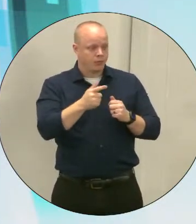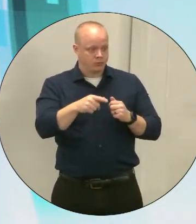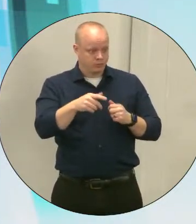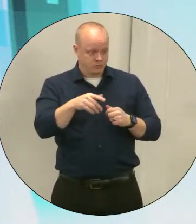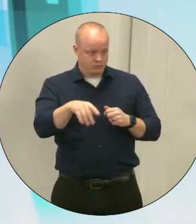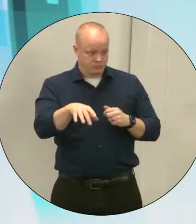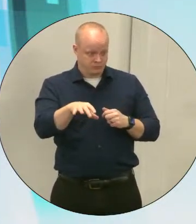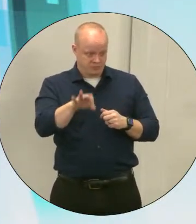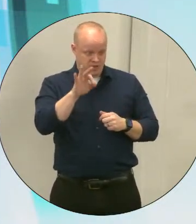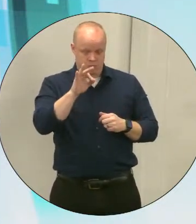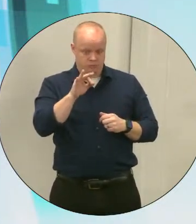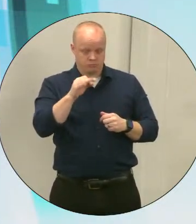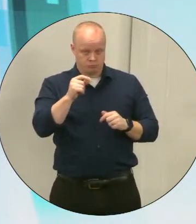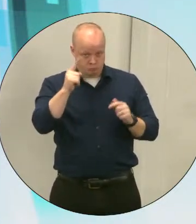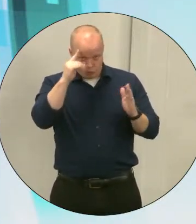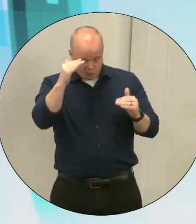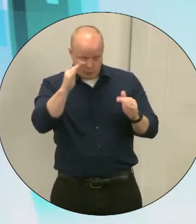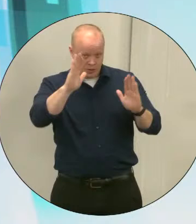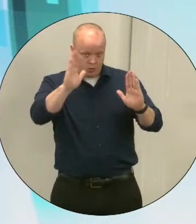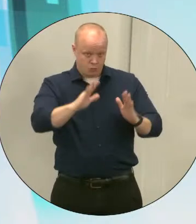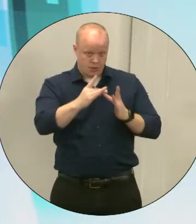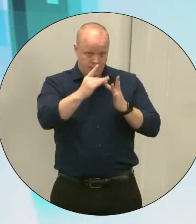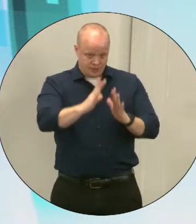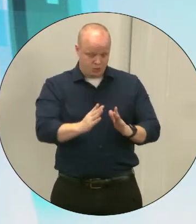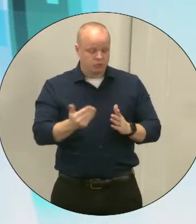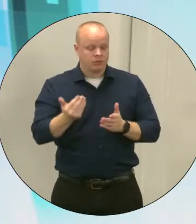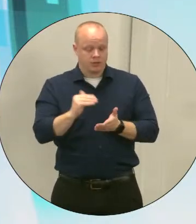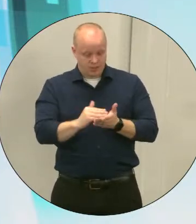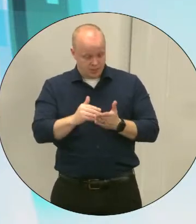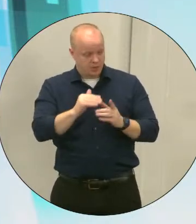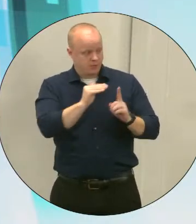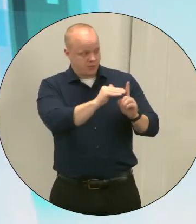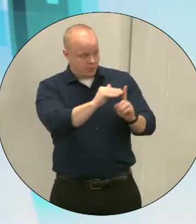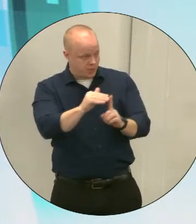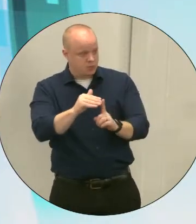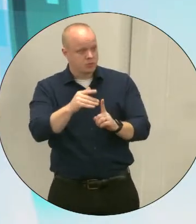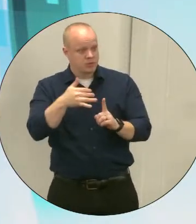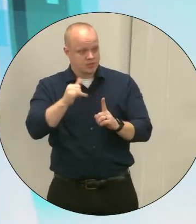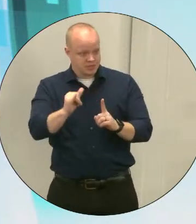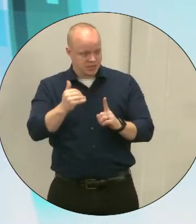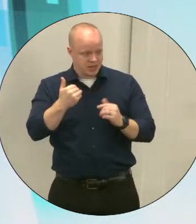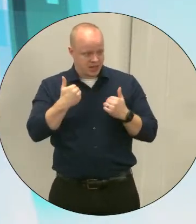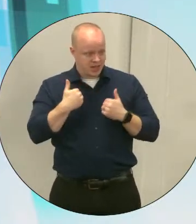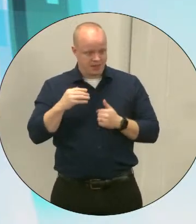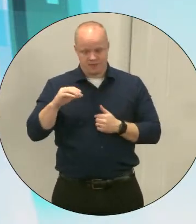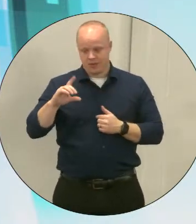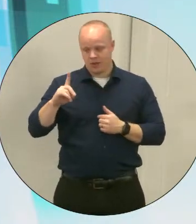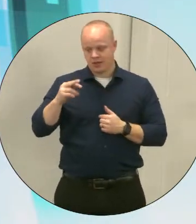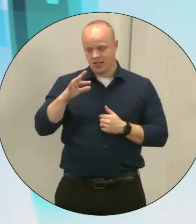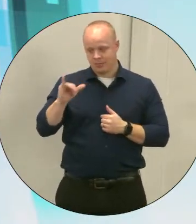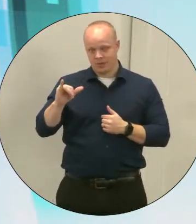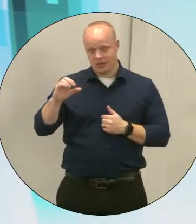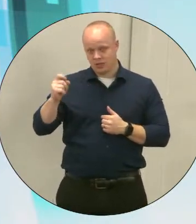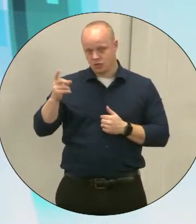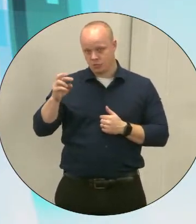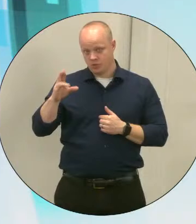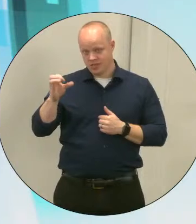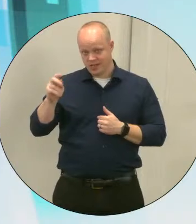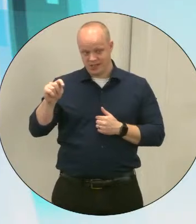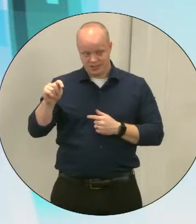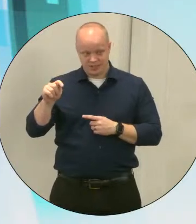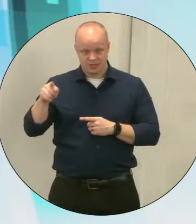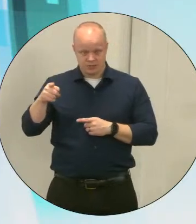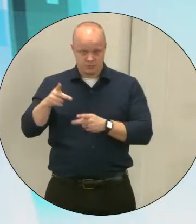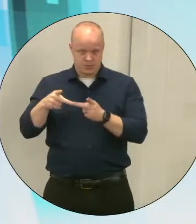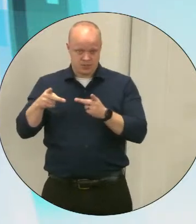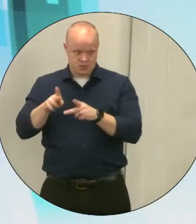us hopefully a great leader. Again, want to remind you, we still have the deputy superintendent that's going to eventually be picked, I hope, and I'm putting